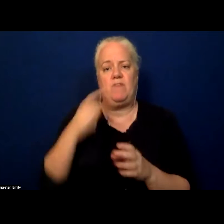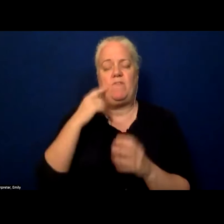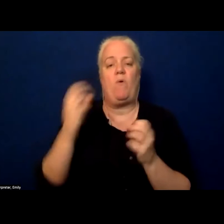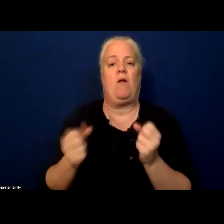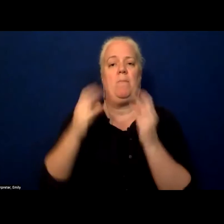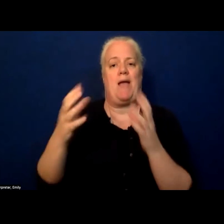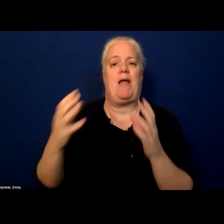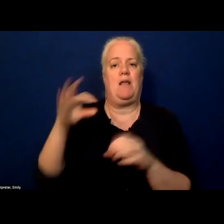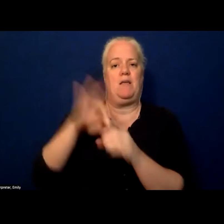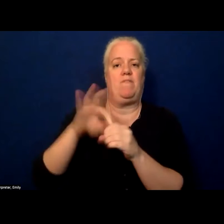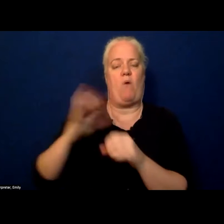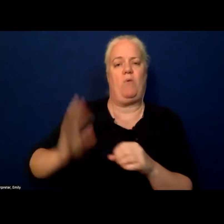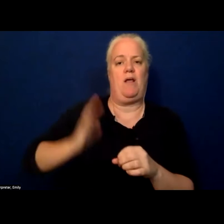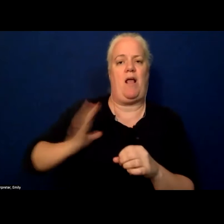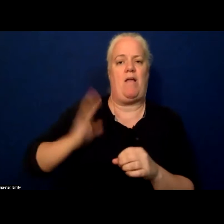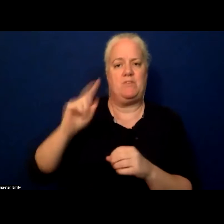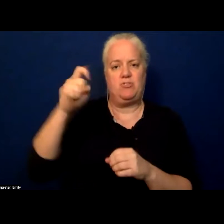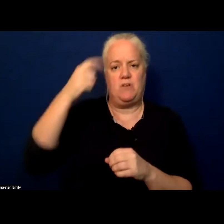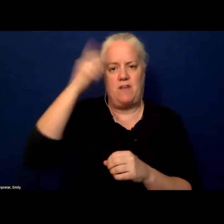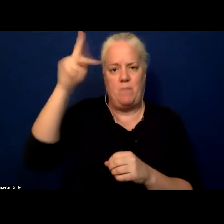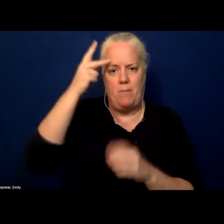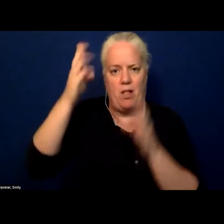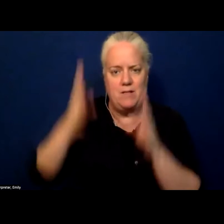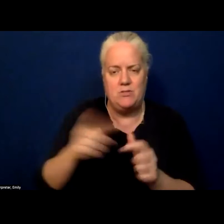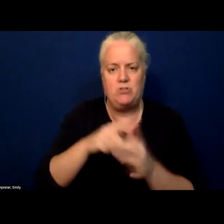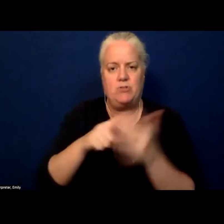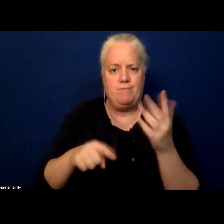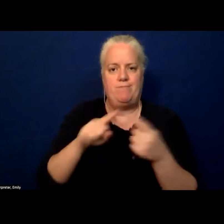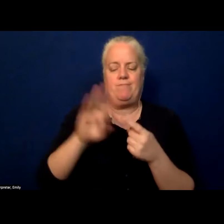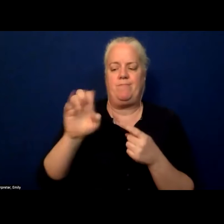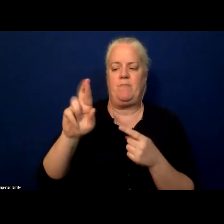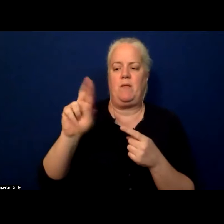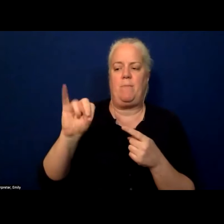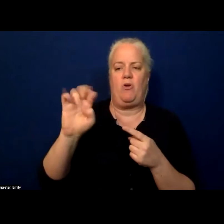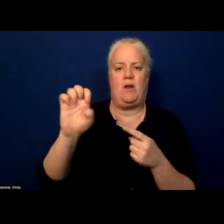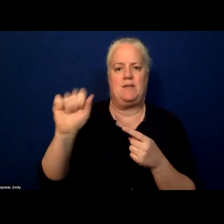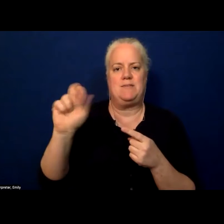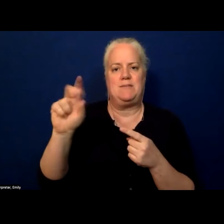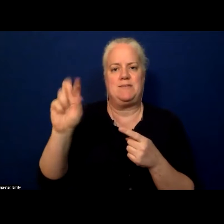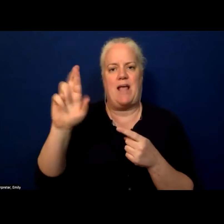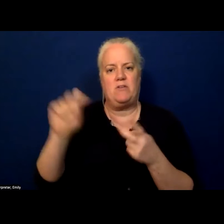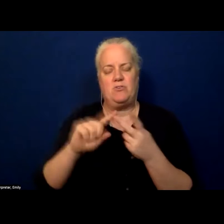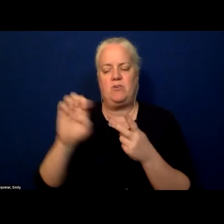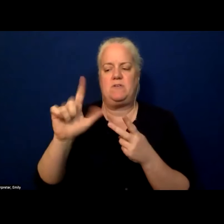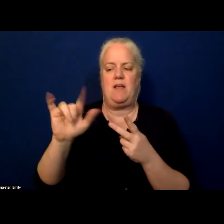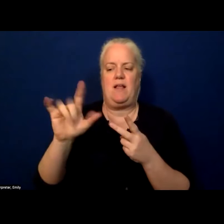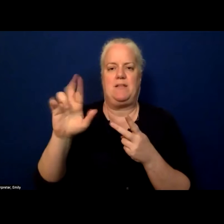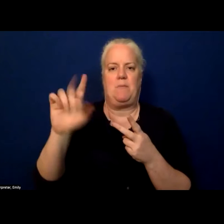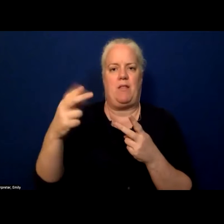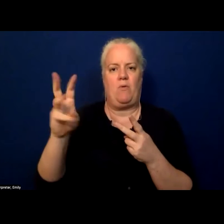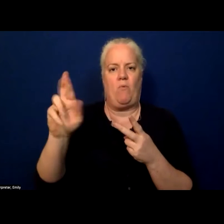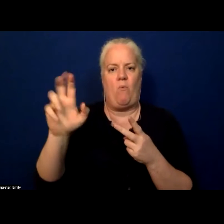including Comptroller Brad Lander, Senators Bernie Sanders, Elizabeth Warren, Ed Markey, Jeff Merkley, and Governor